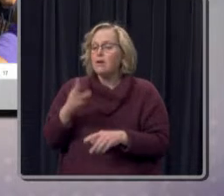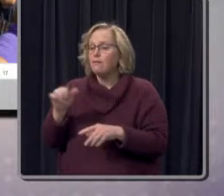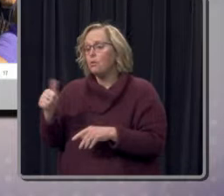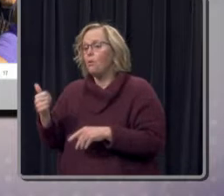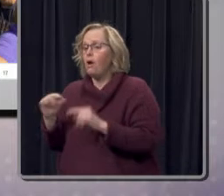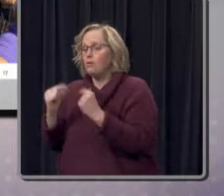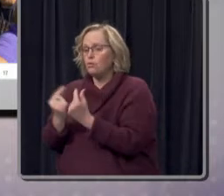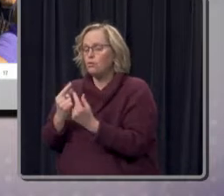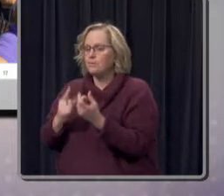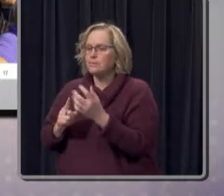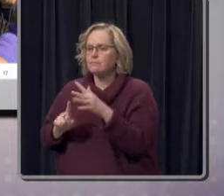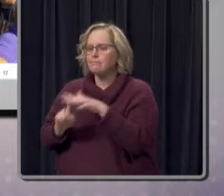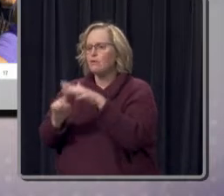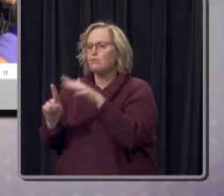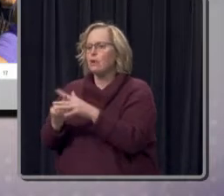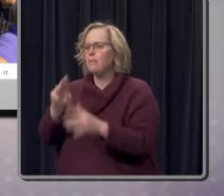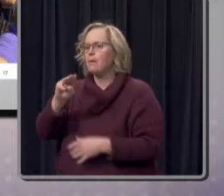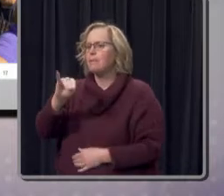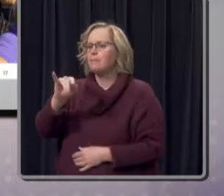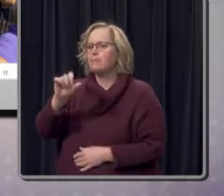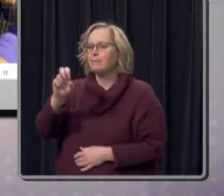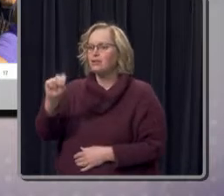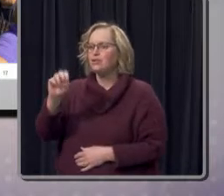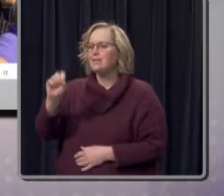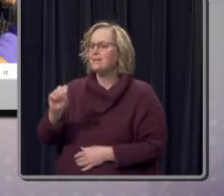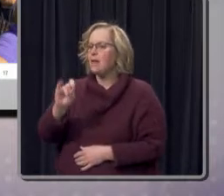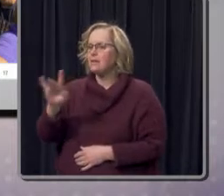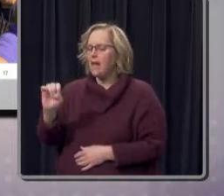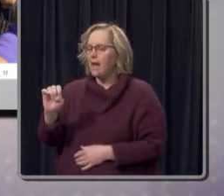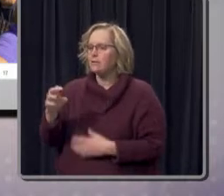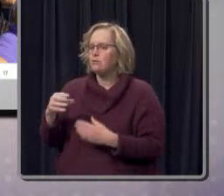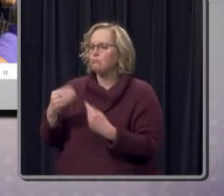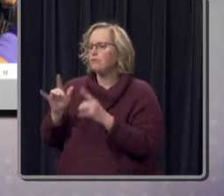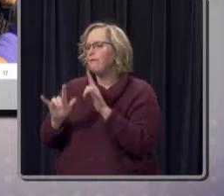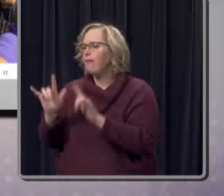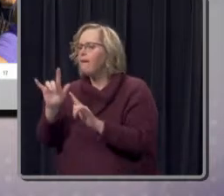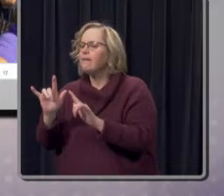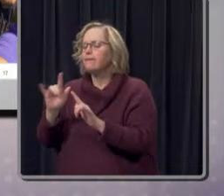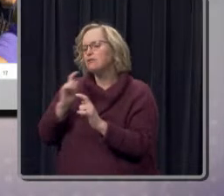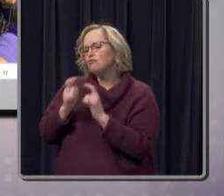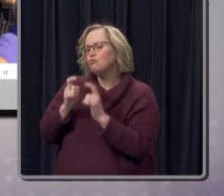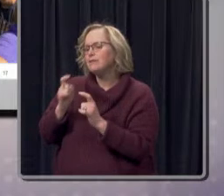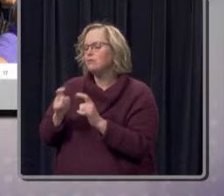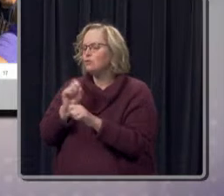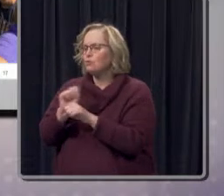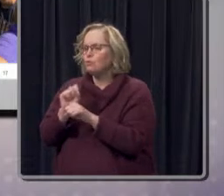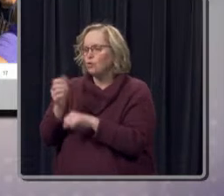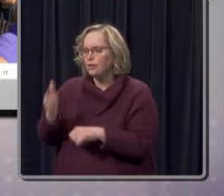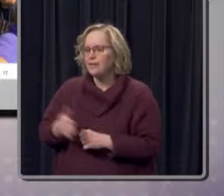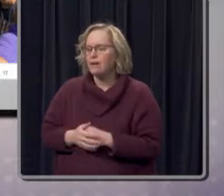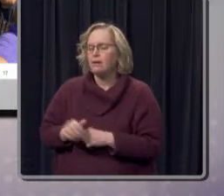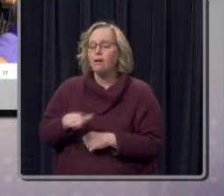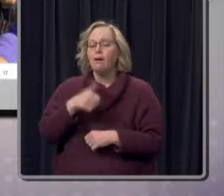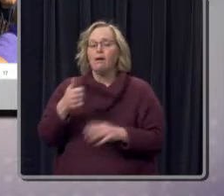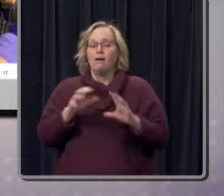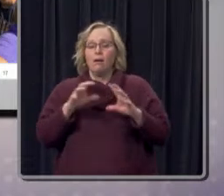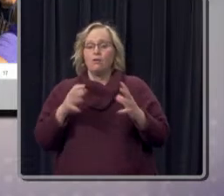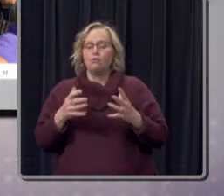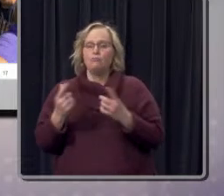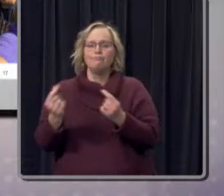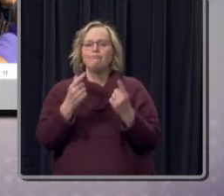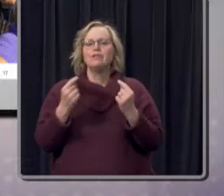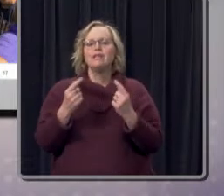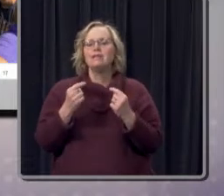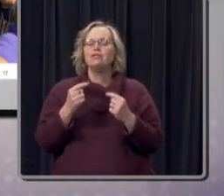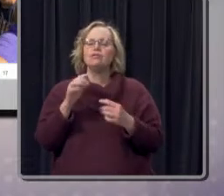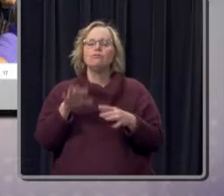that showed up at Mission Southside to give a little love and treats to the workers there. Had another group that performed some random acts